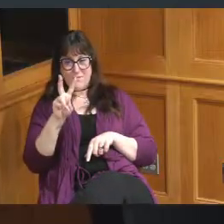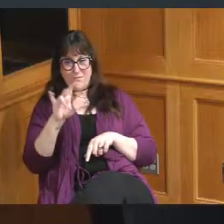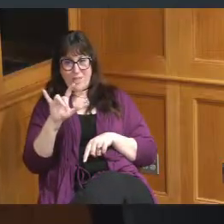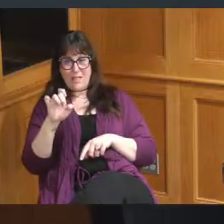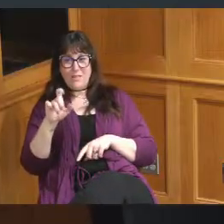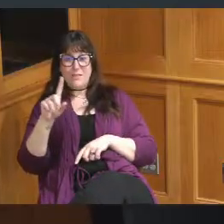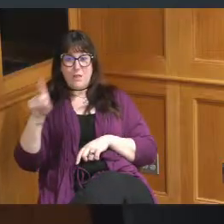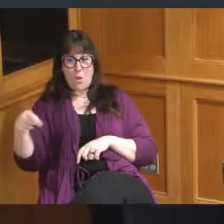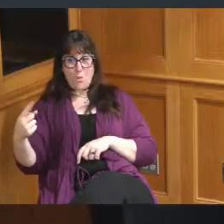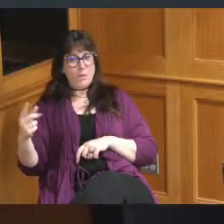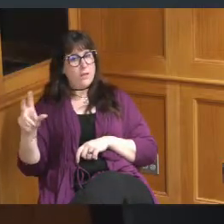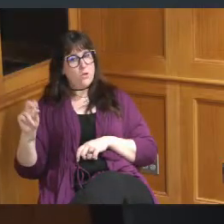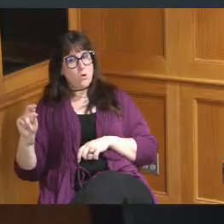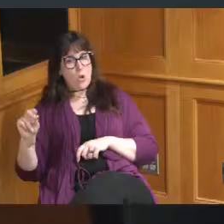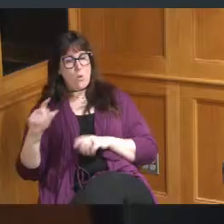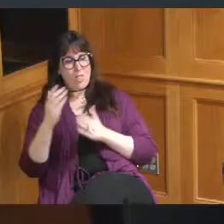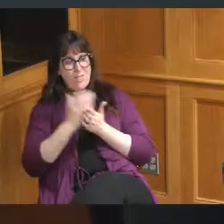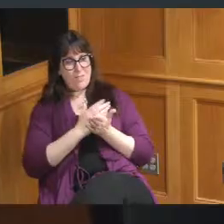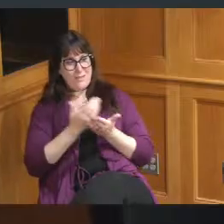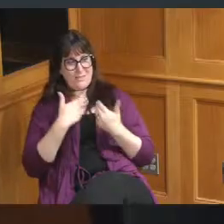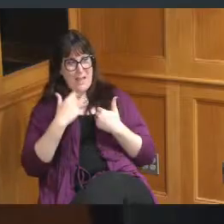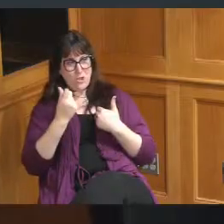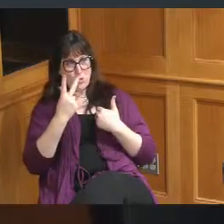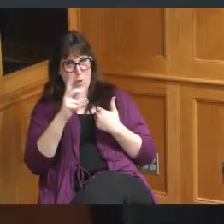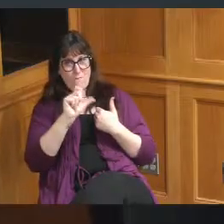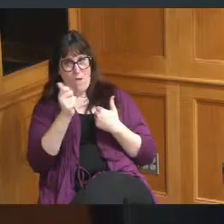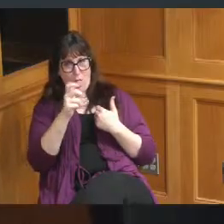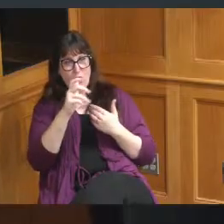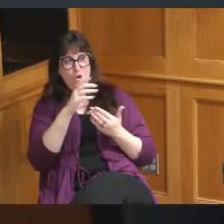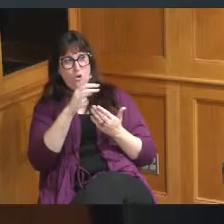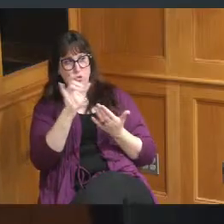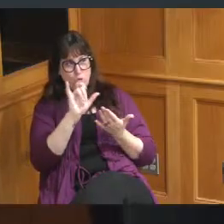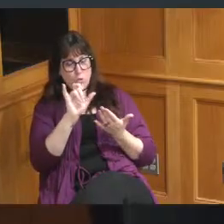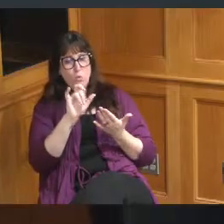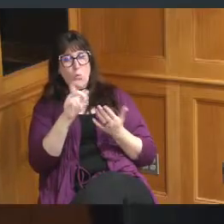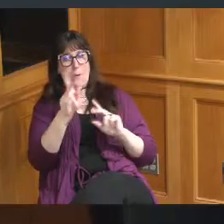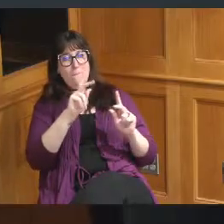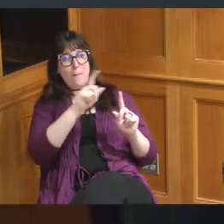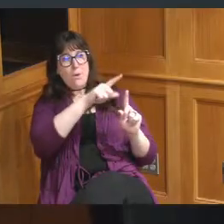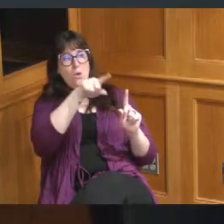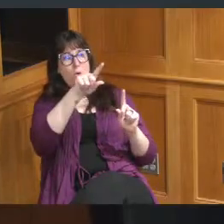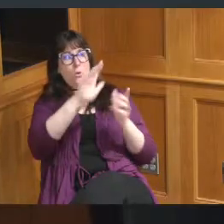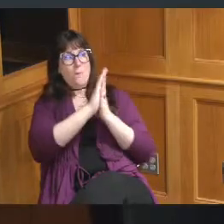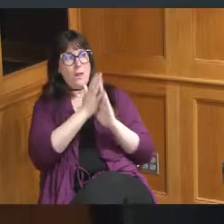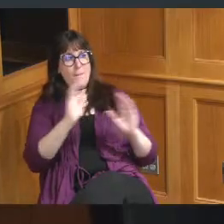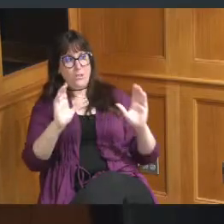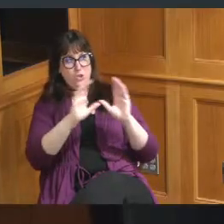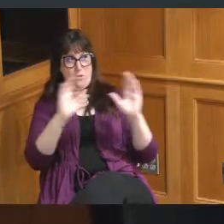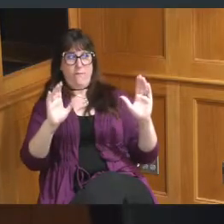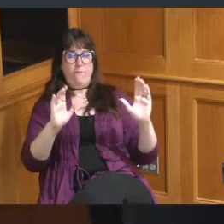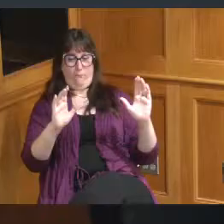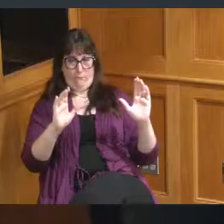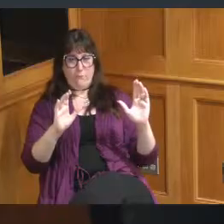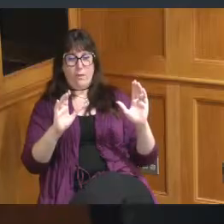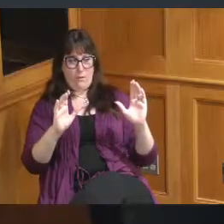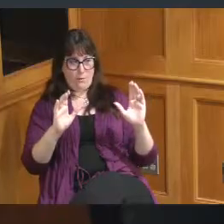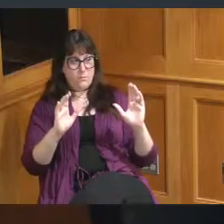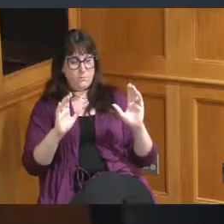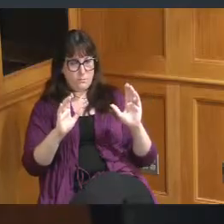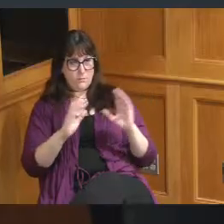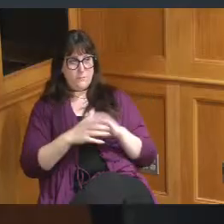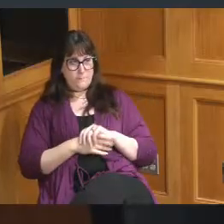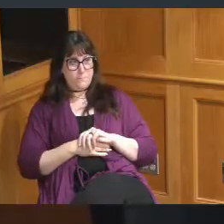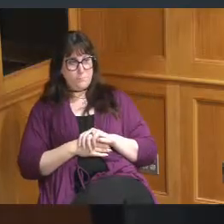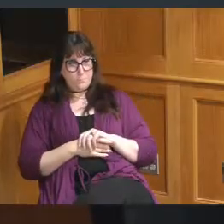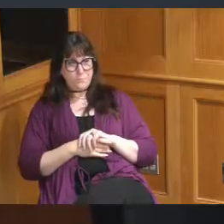don't know, the list had about 12 other facilities where people are being certified in these penal institutions, and they'll